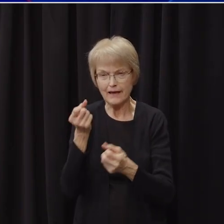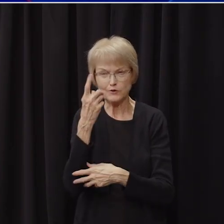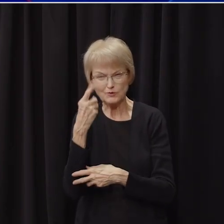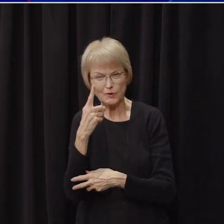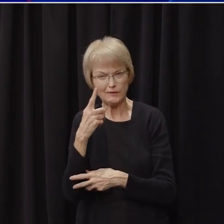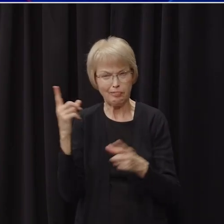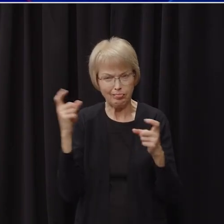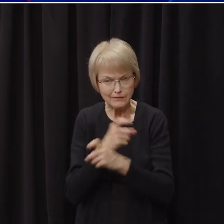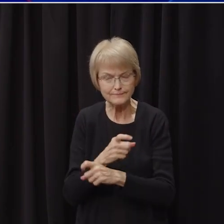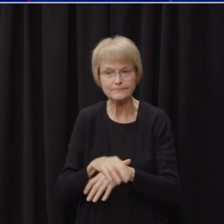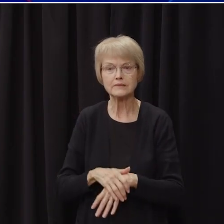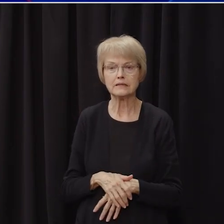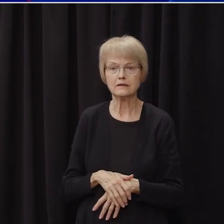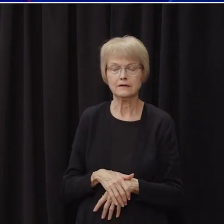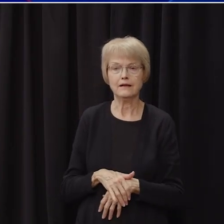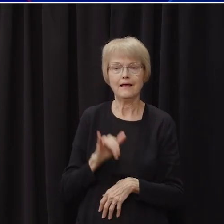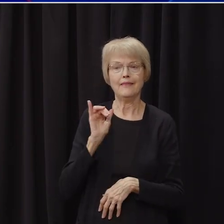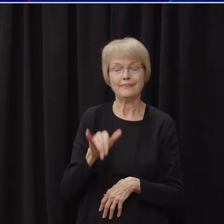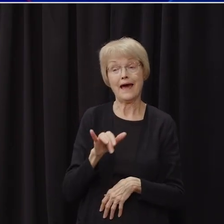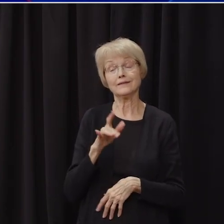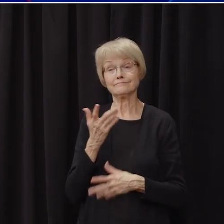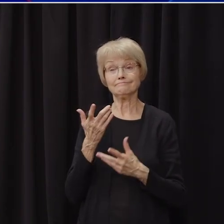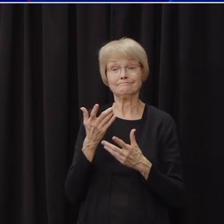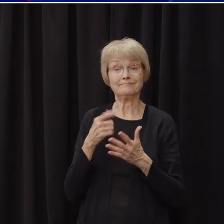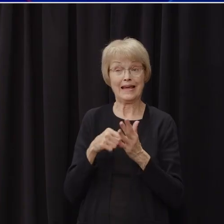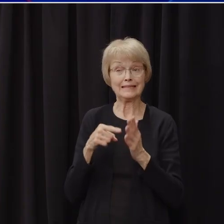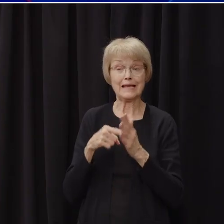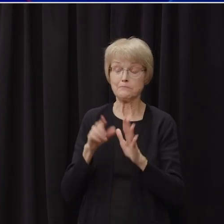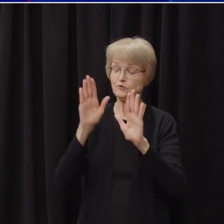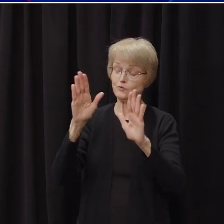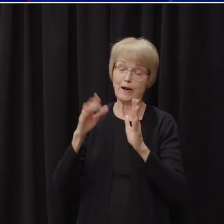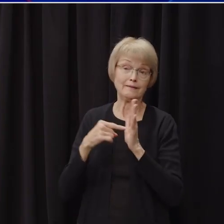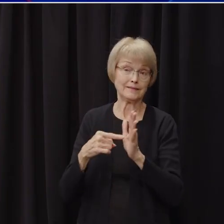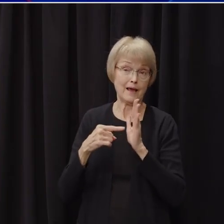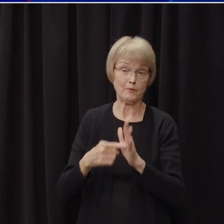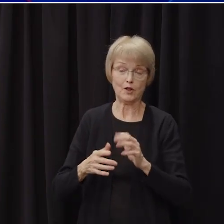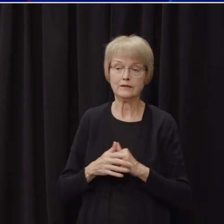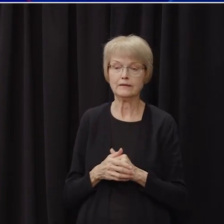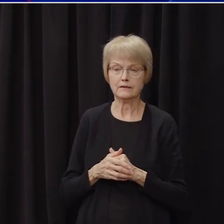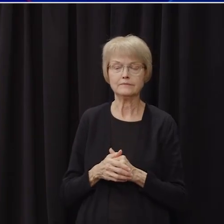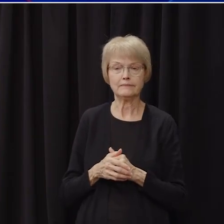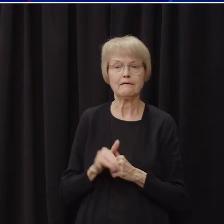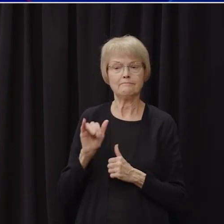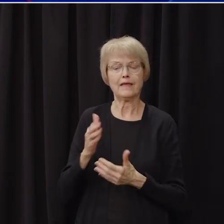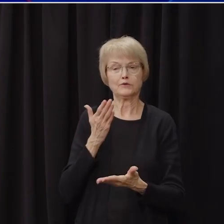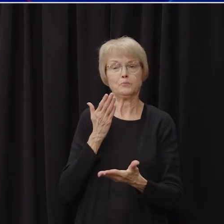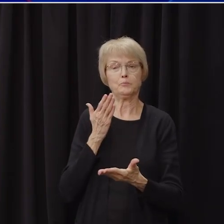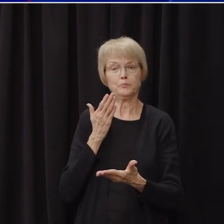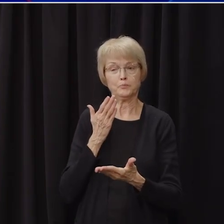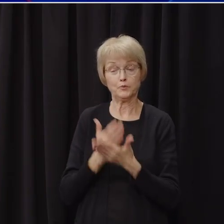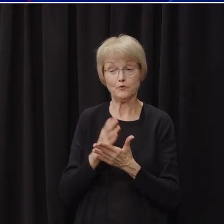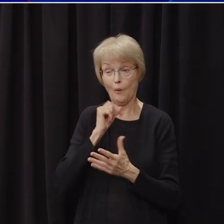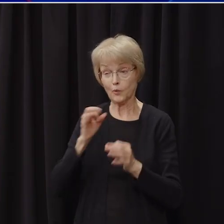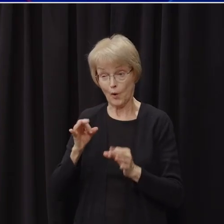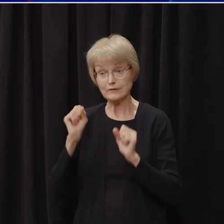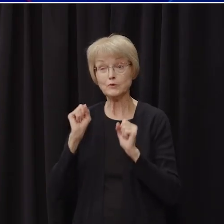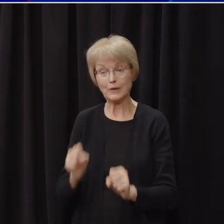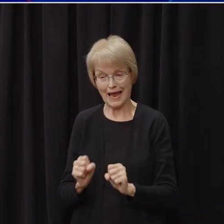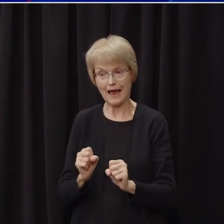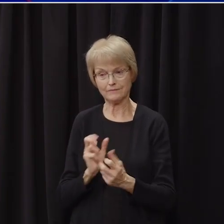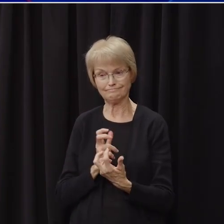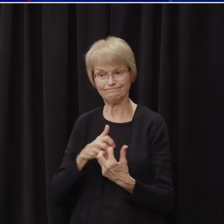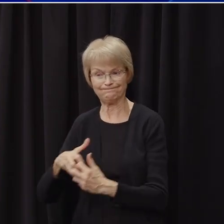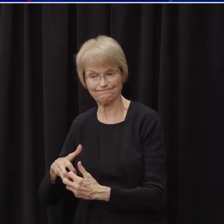So that's an extreme example, but I also think it's a great example because it proves if you can do it at the old courthouse, there's